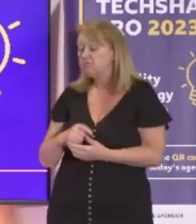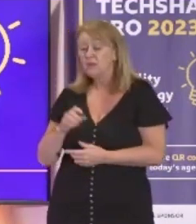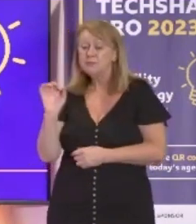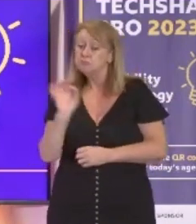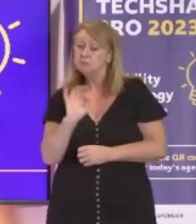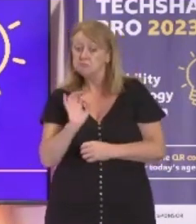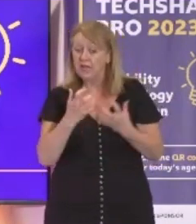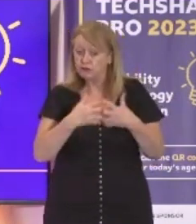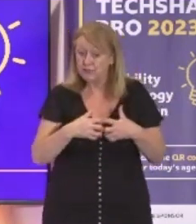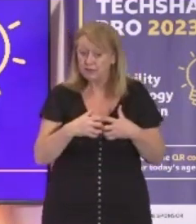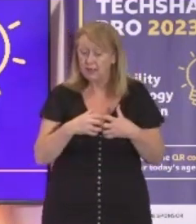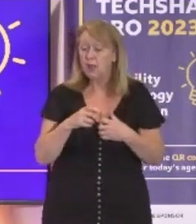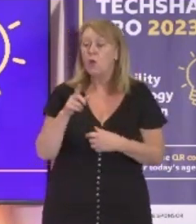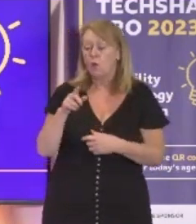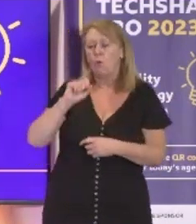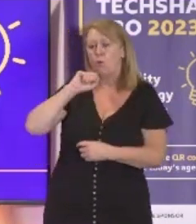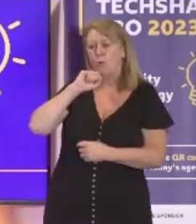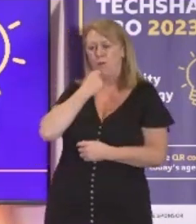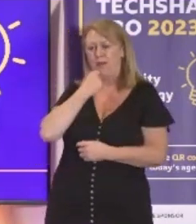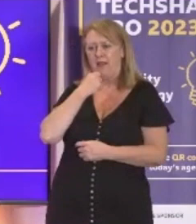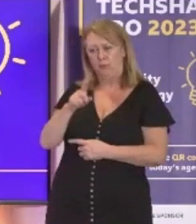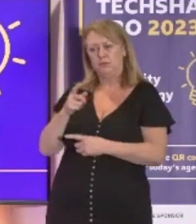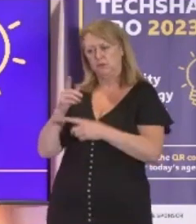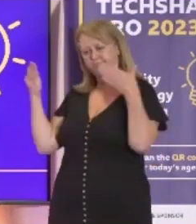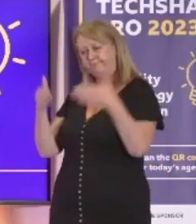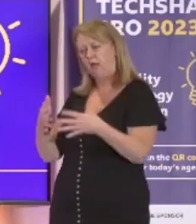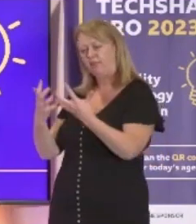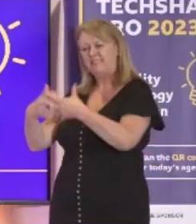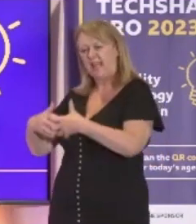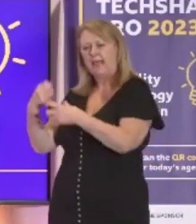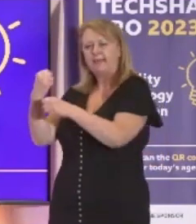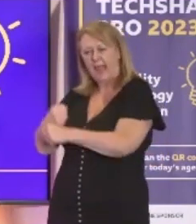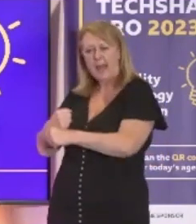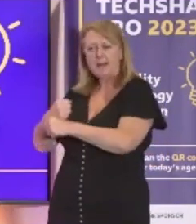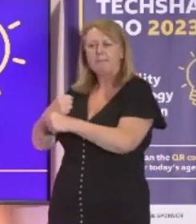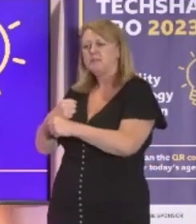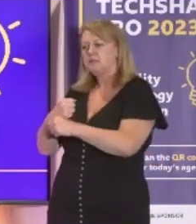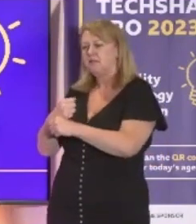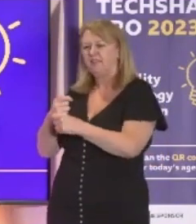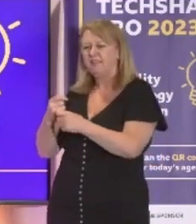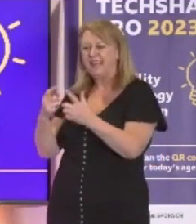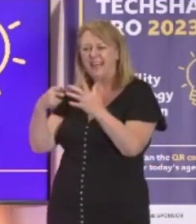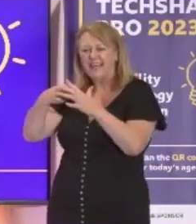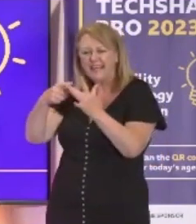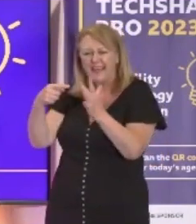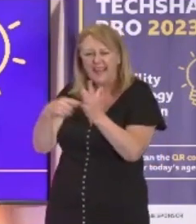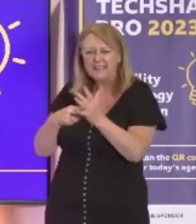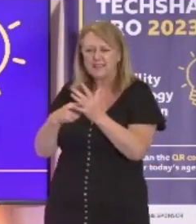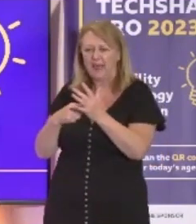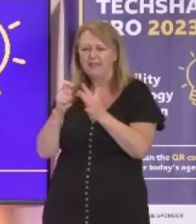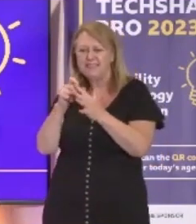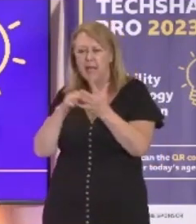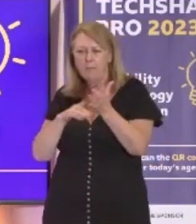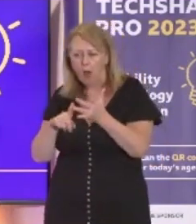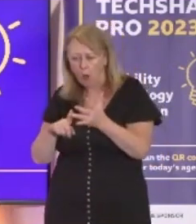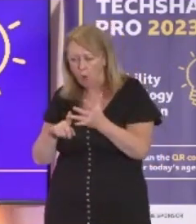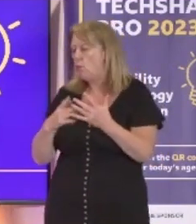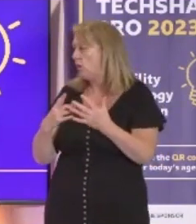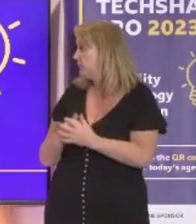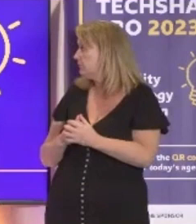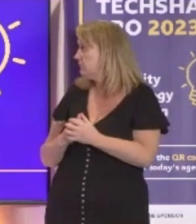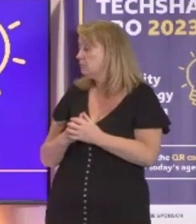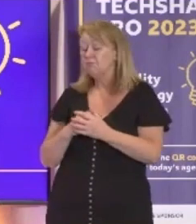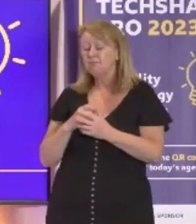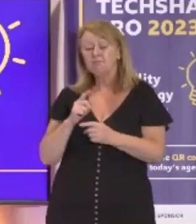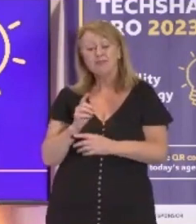engineering, then we'll do just like the tech side, the games and the kits and the demos. And if it's a really